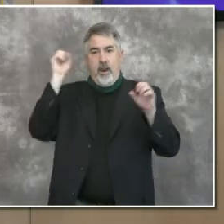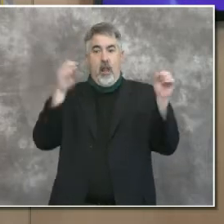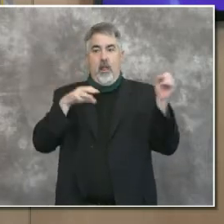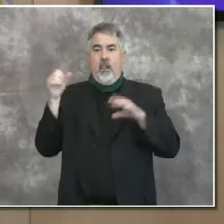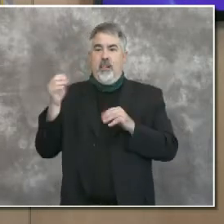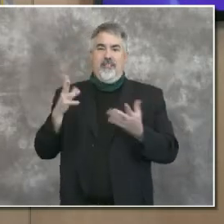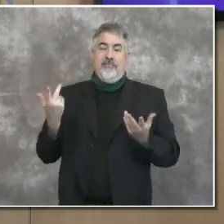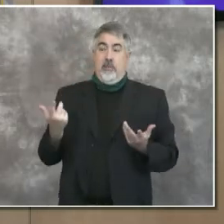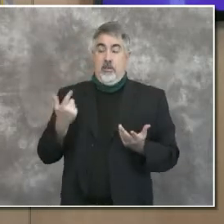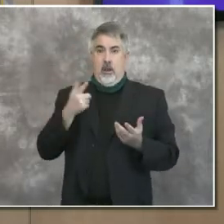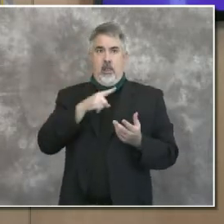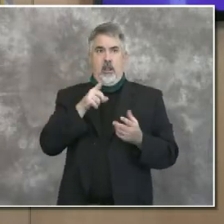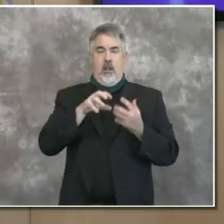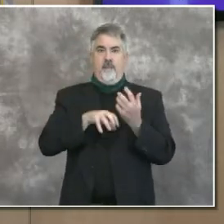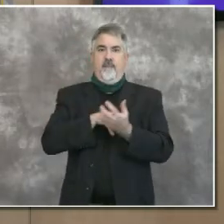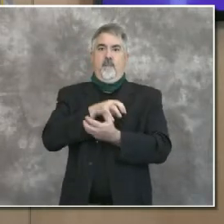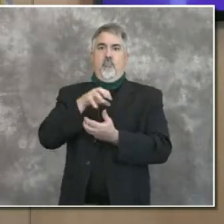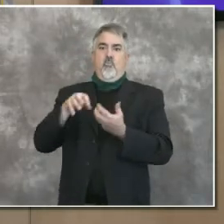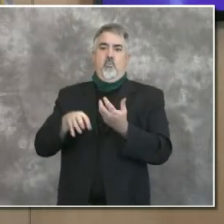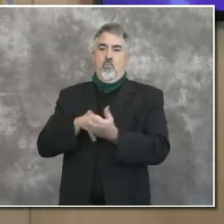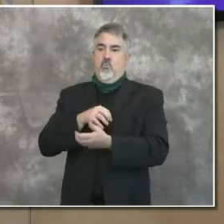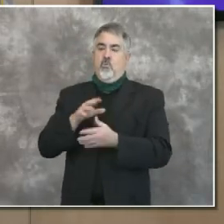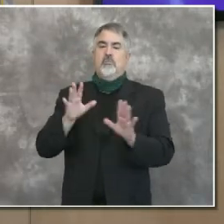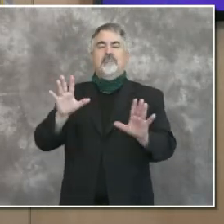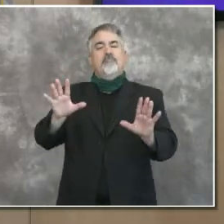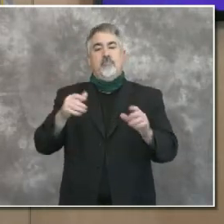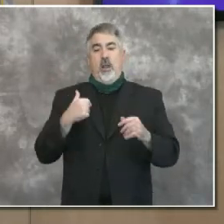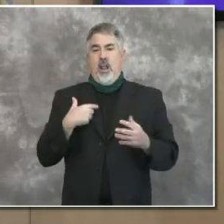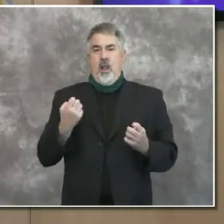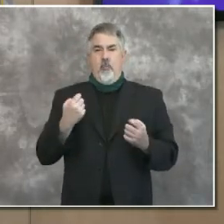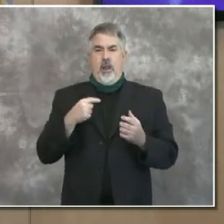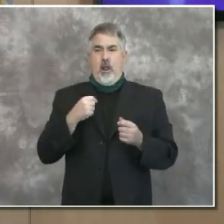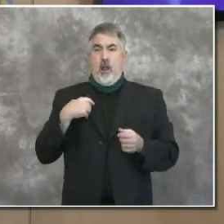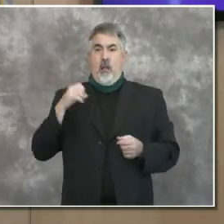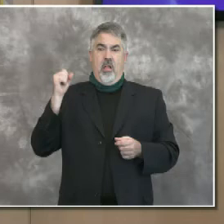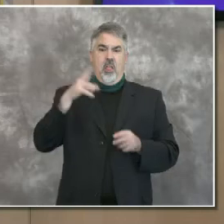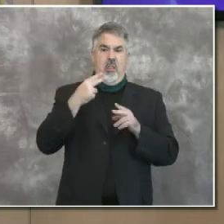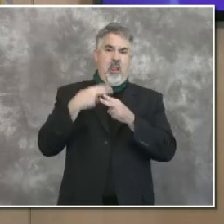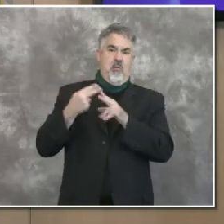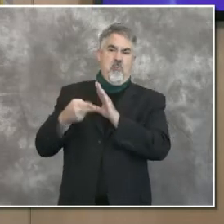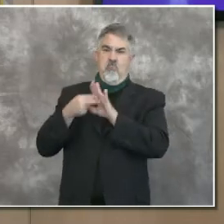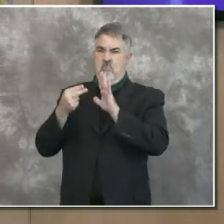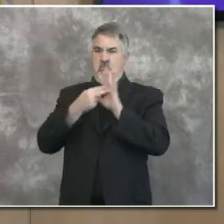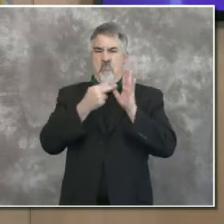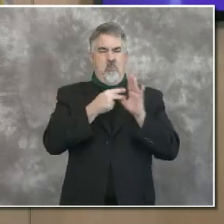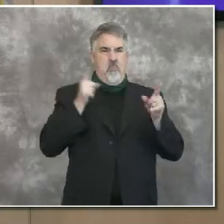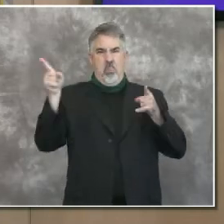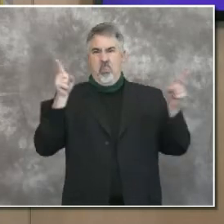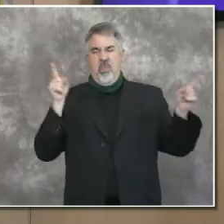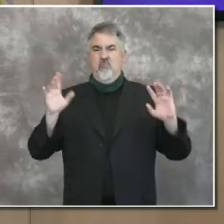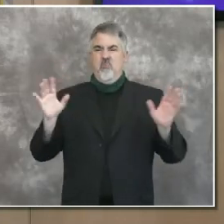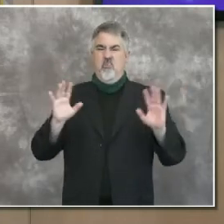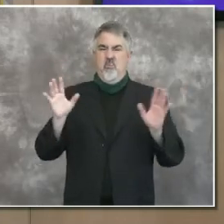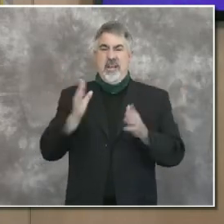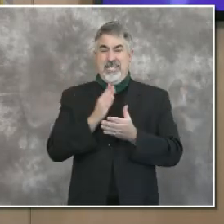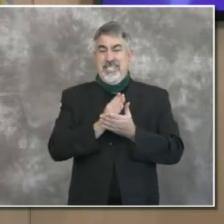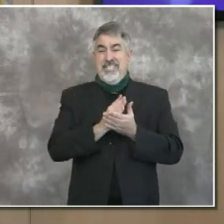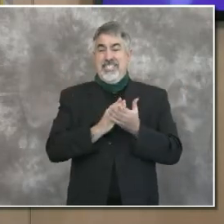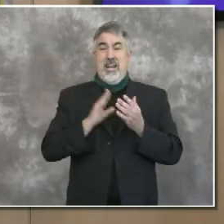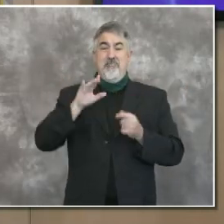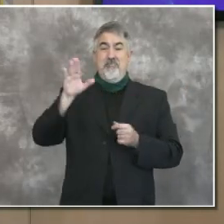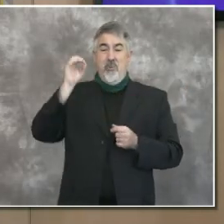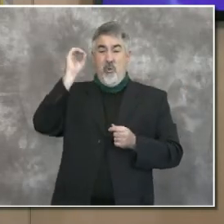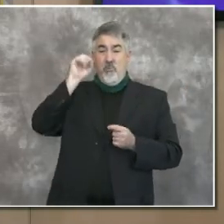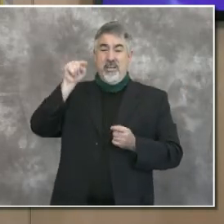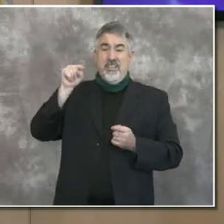want to call out, especially, not anybody individually, but especially when some of those very polarized opinions are